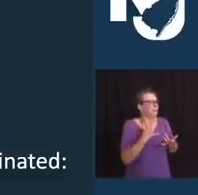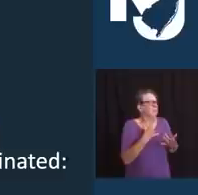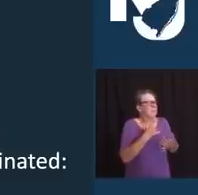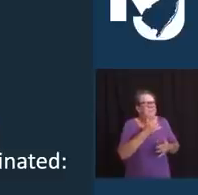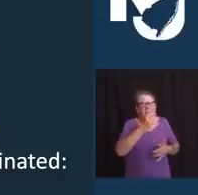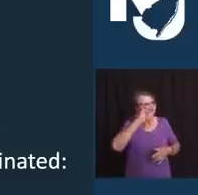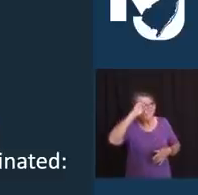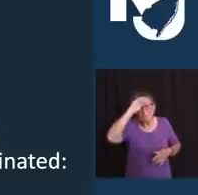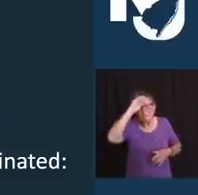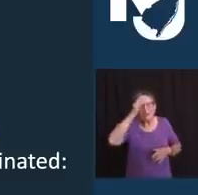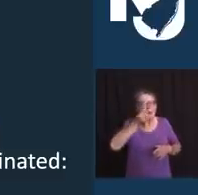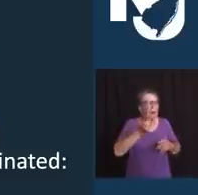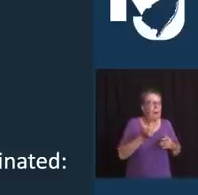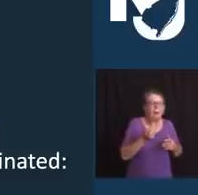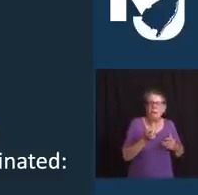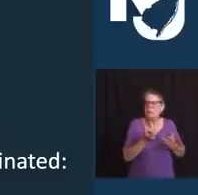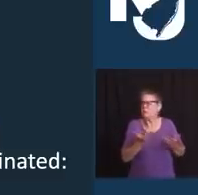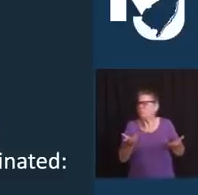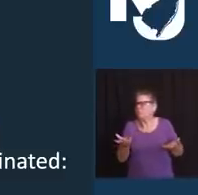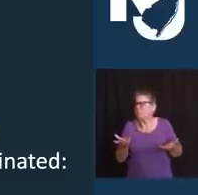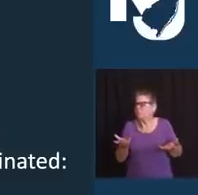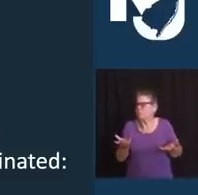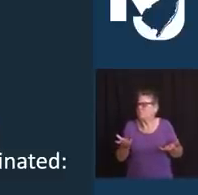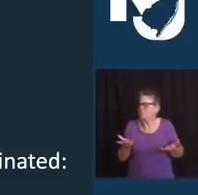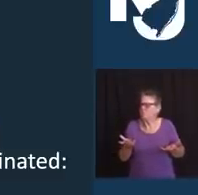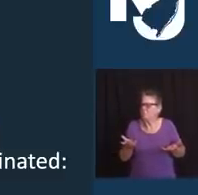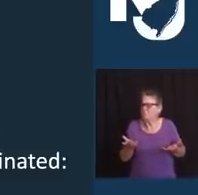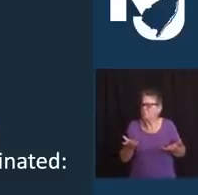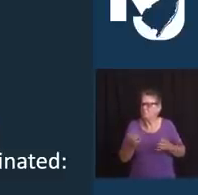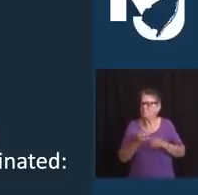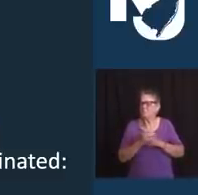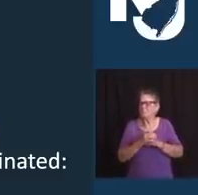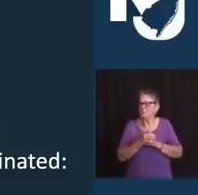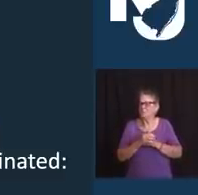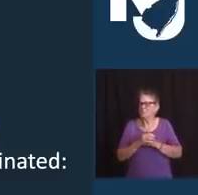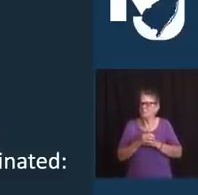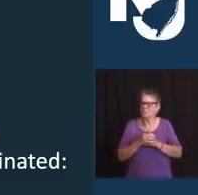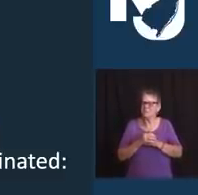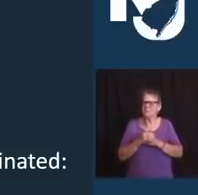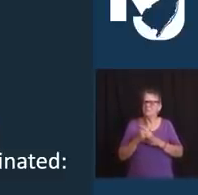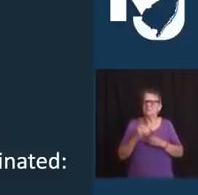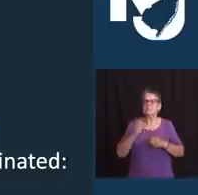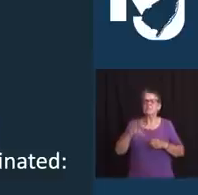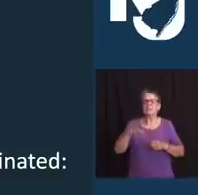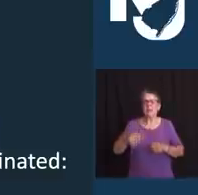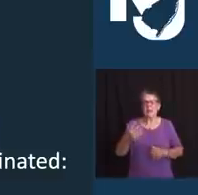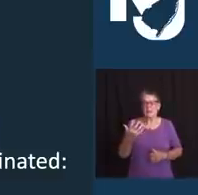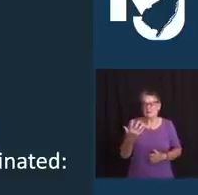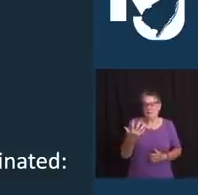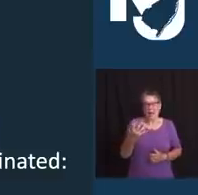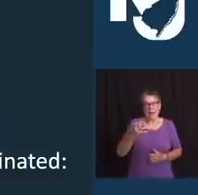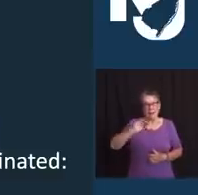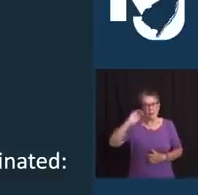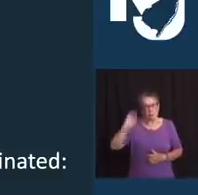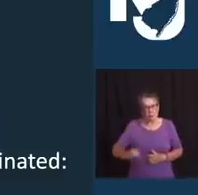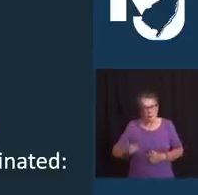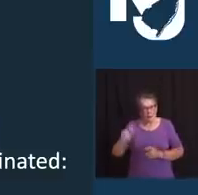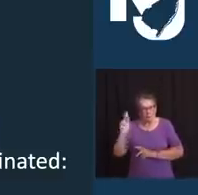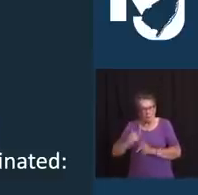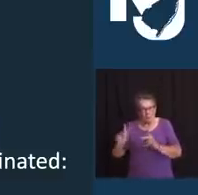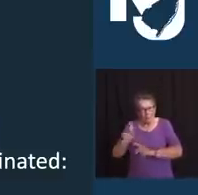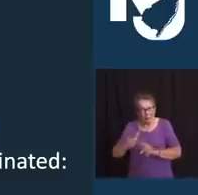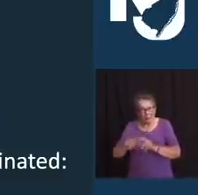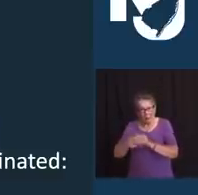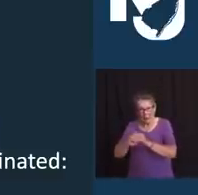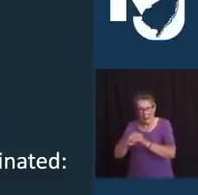of all new hospitalizations because of COVID were of people who were either unvaccinated or not fully vaccinated, meaning that they